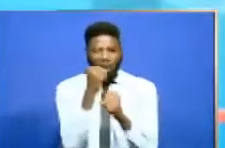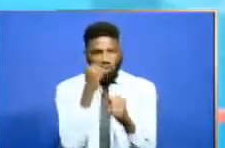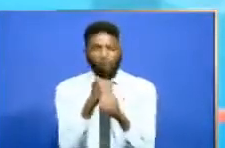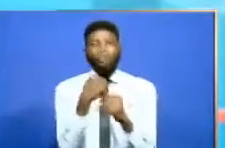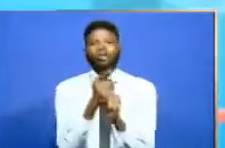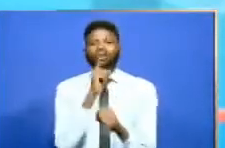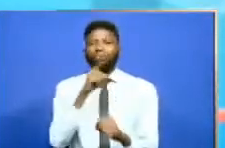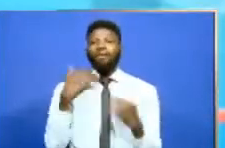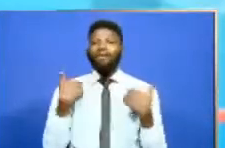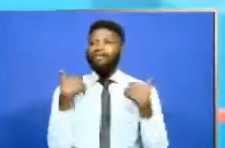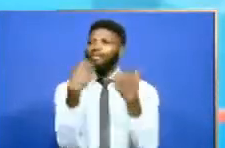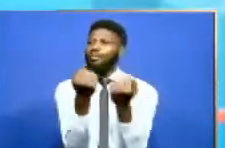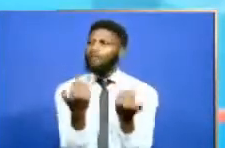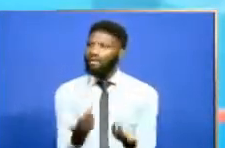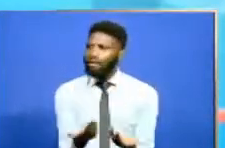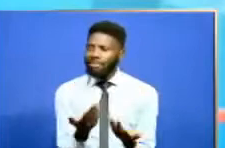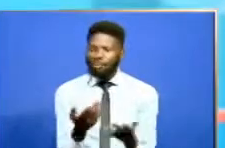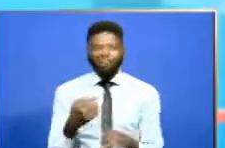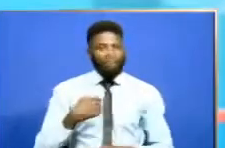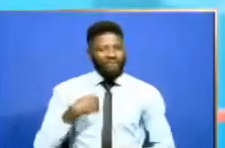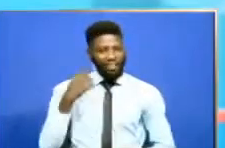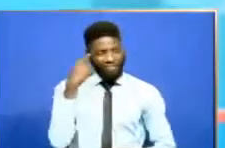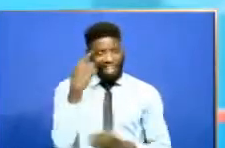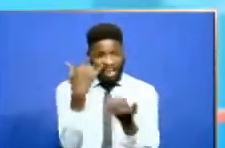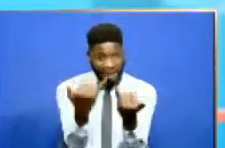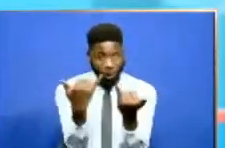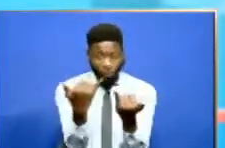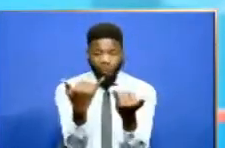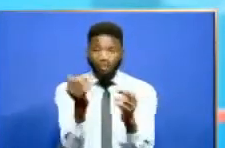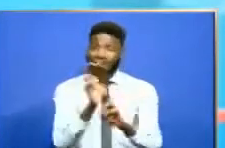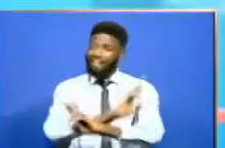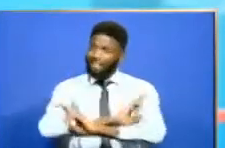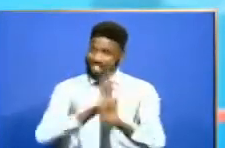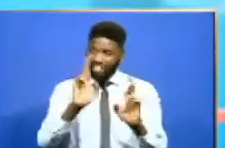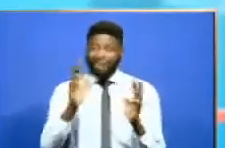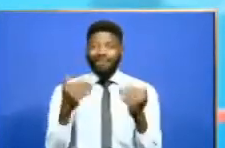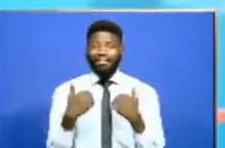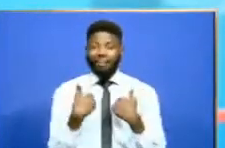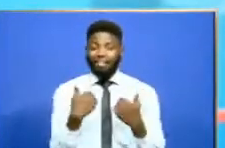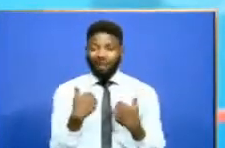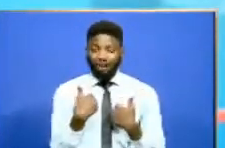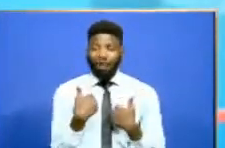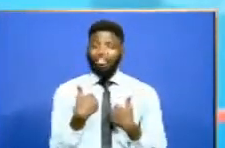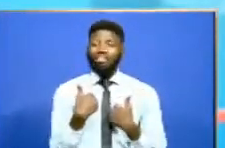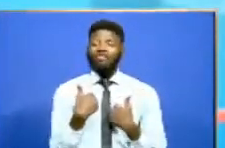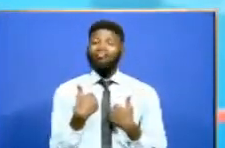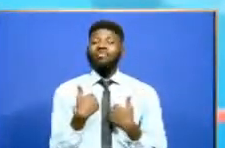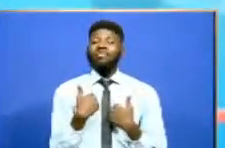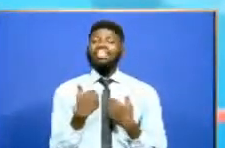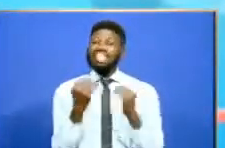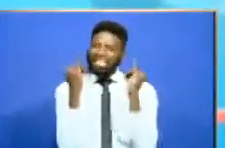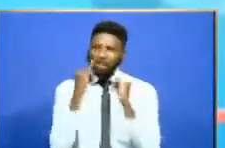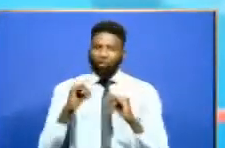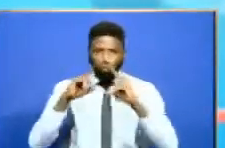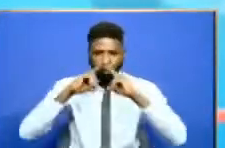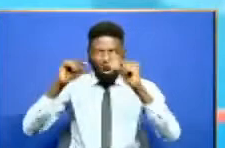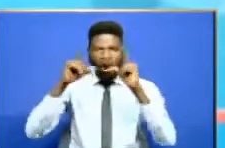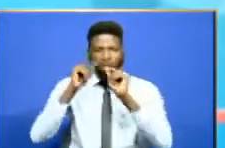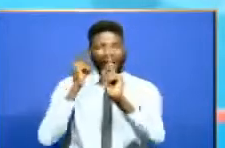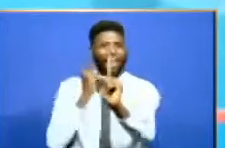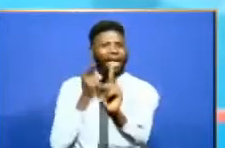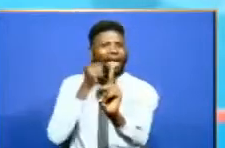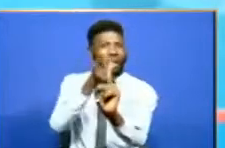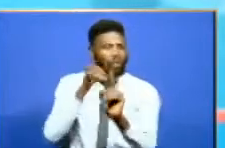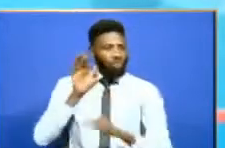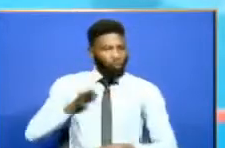well. I think there is already a lot of song, a new song about women. About the women mm-hmm.